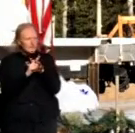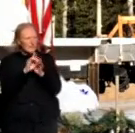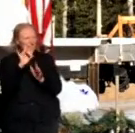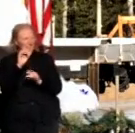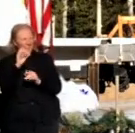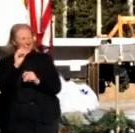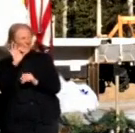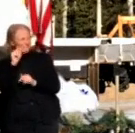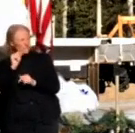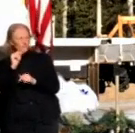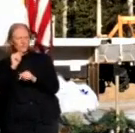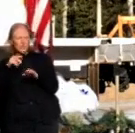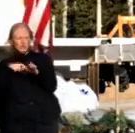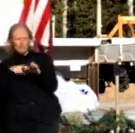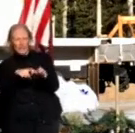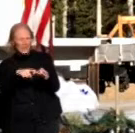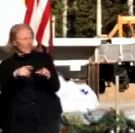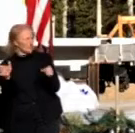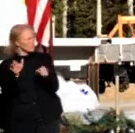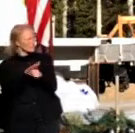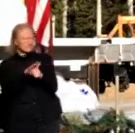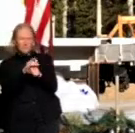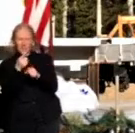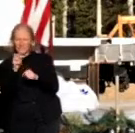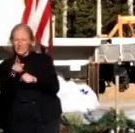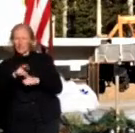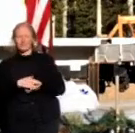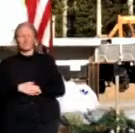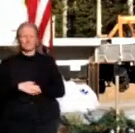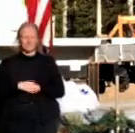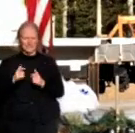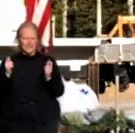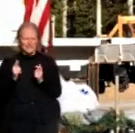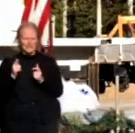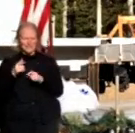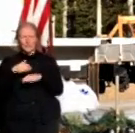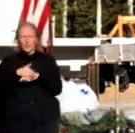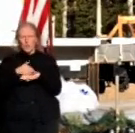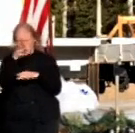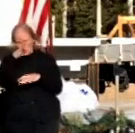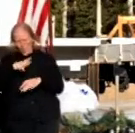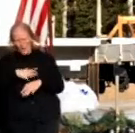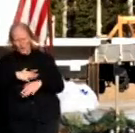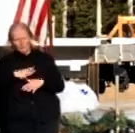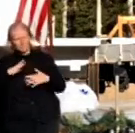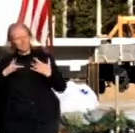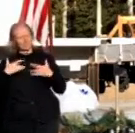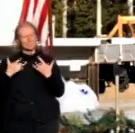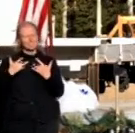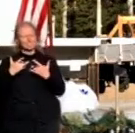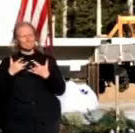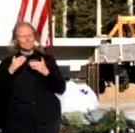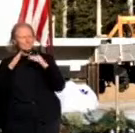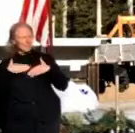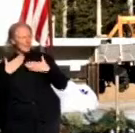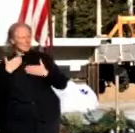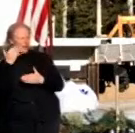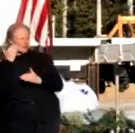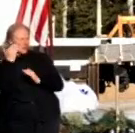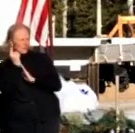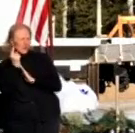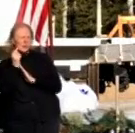80-foot trailer, all loaded with gear, with a little old logger so lively and merry, I knew in a moment